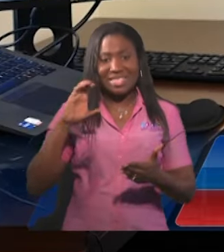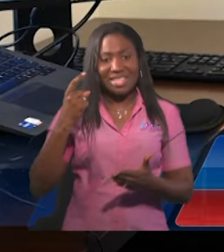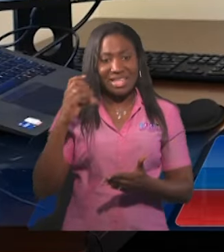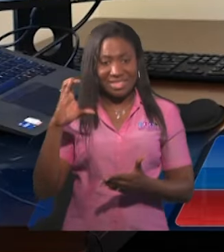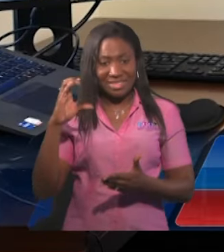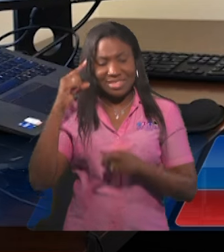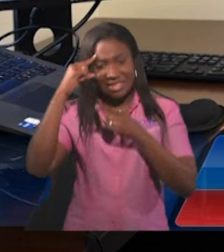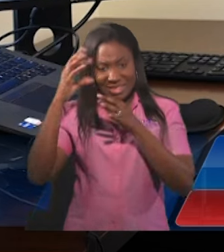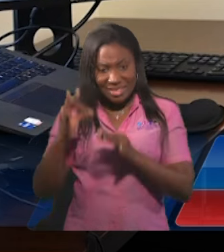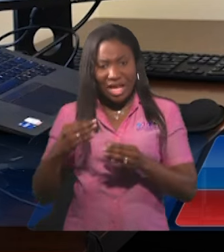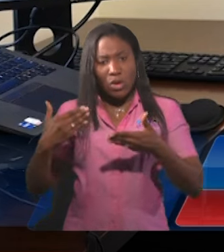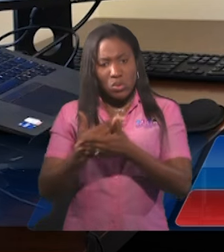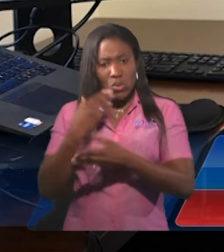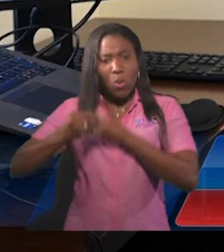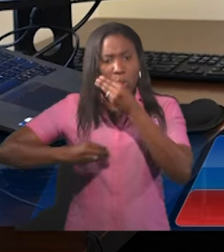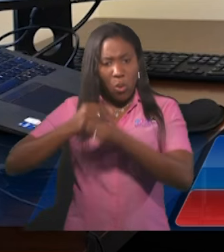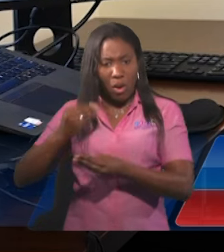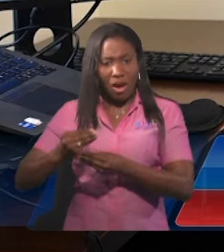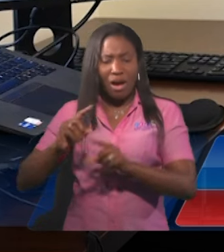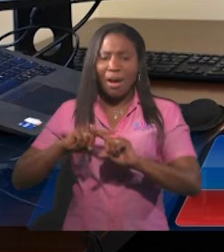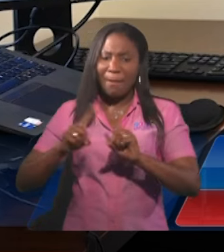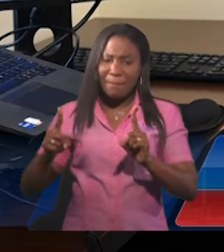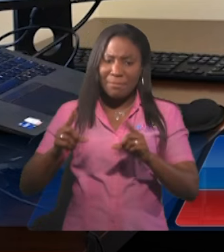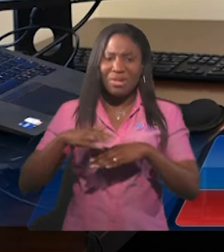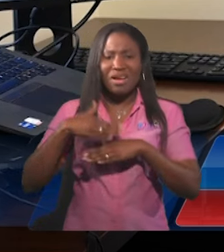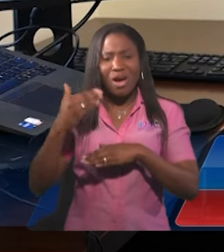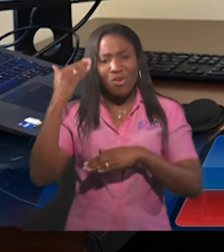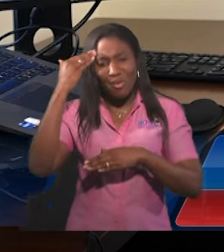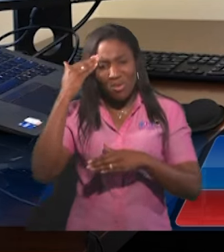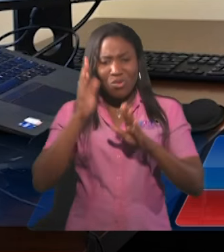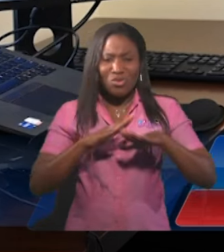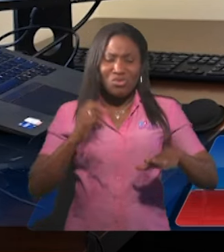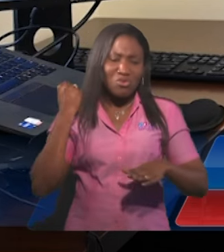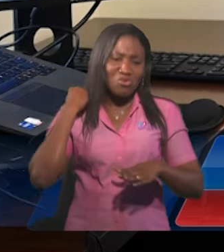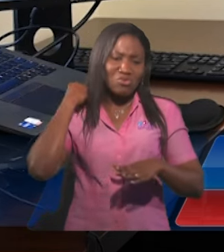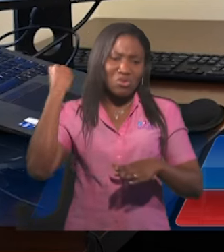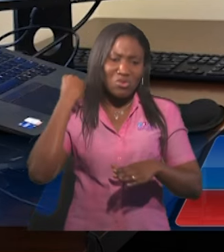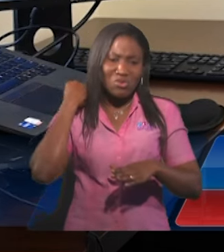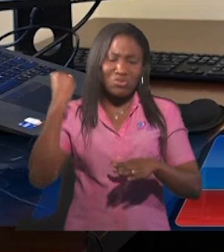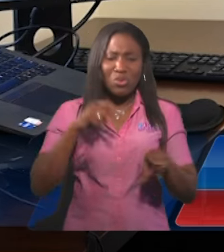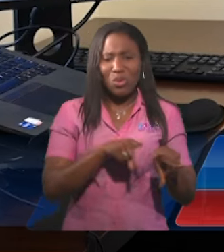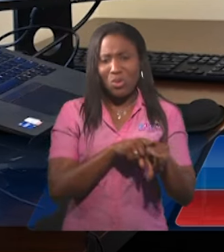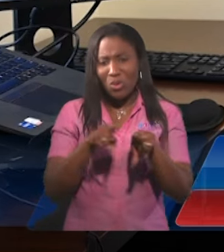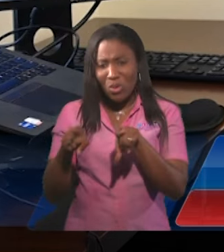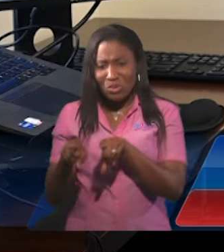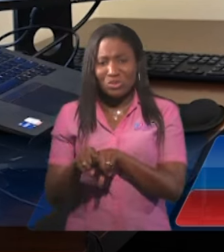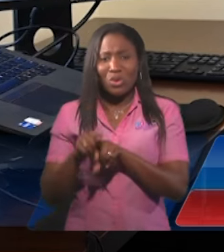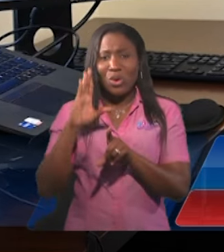considered setting a second paper, but given considerations of mental health, etc., as well as the logistics of when and how to administer that